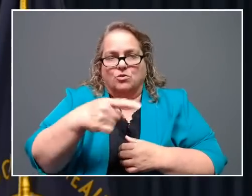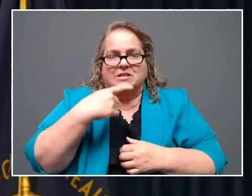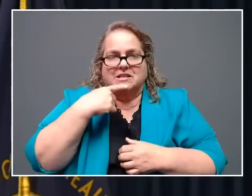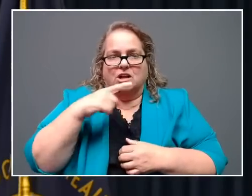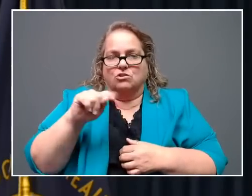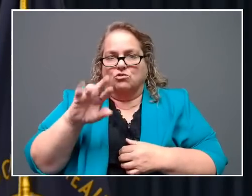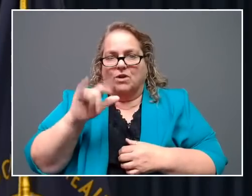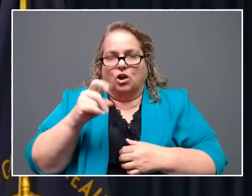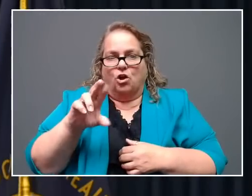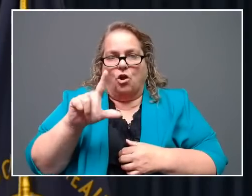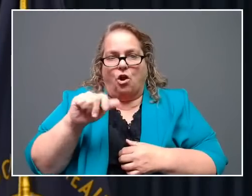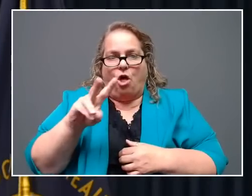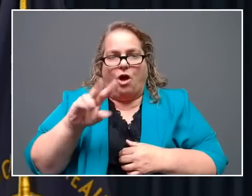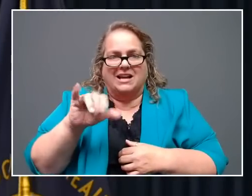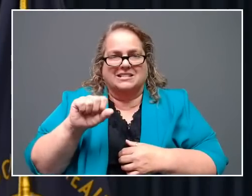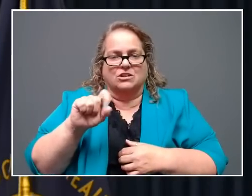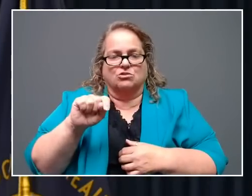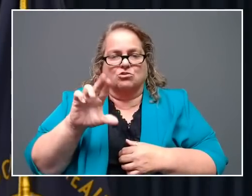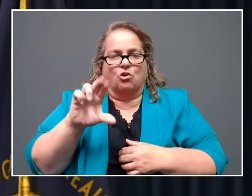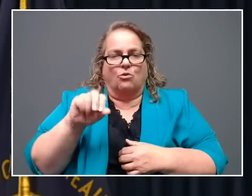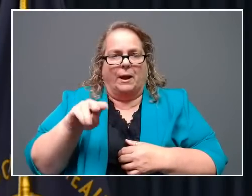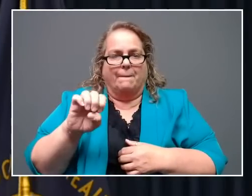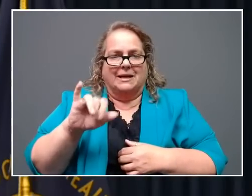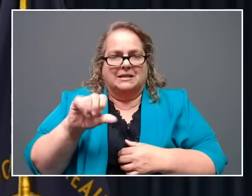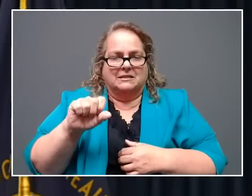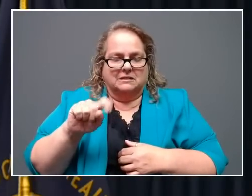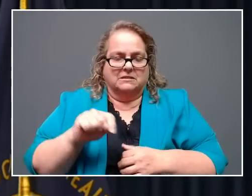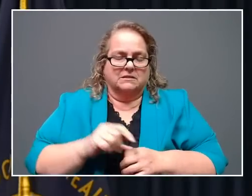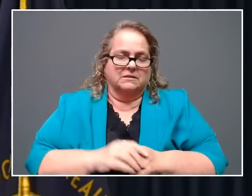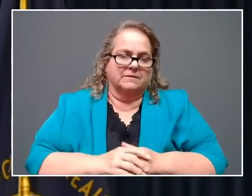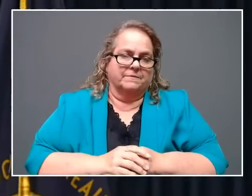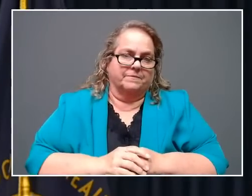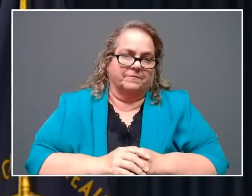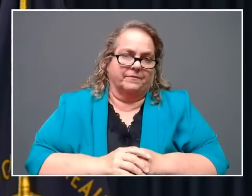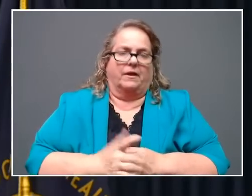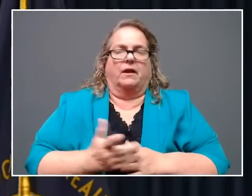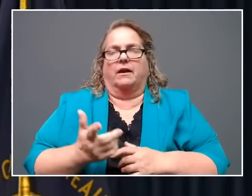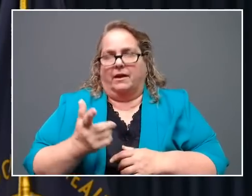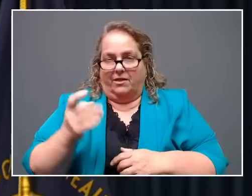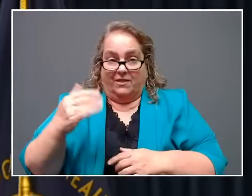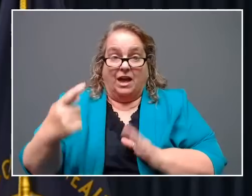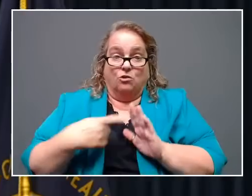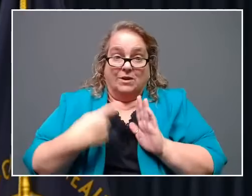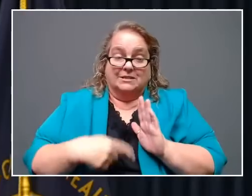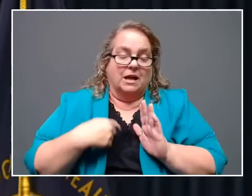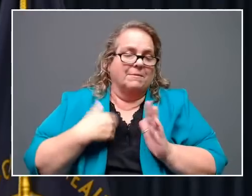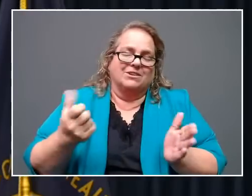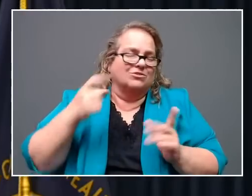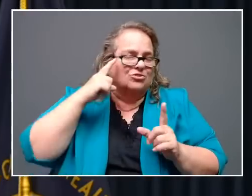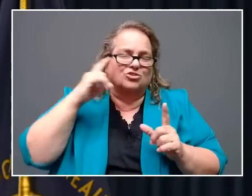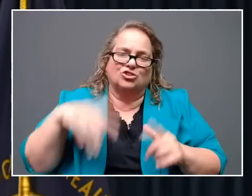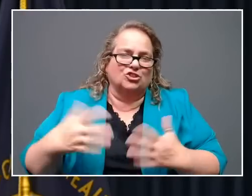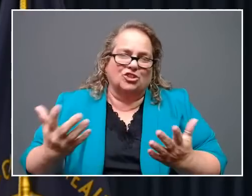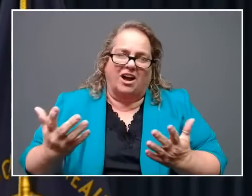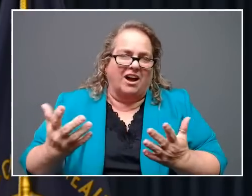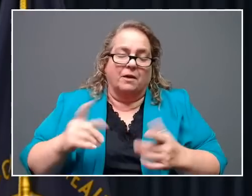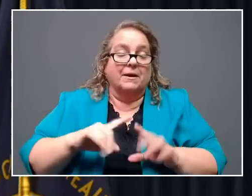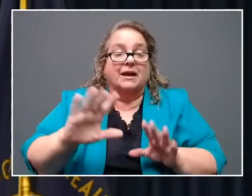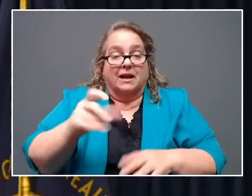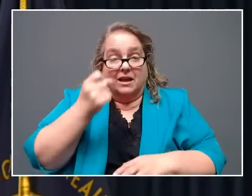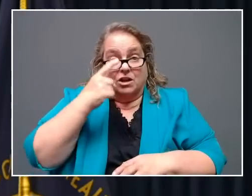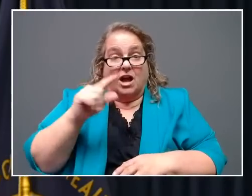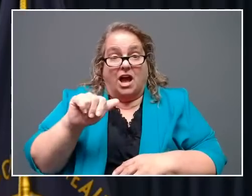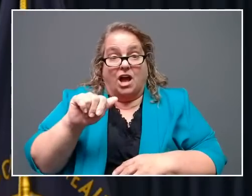voted for the law, including one of your own advisors. I'm curious if you have a response. well, the attorney general